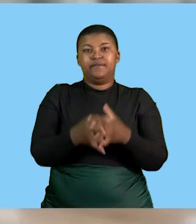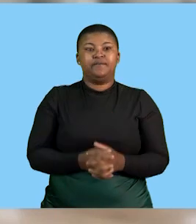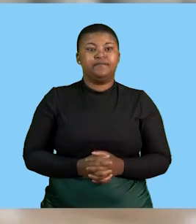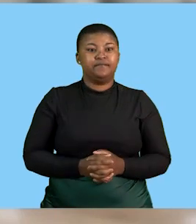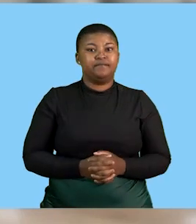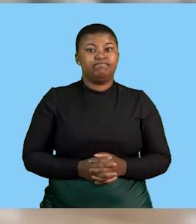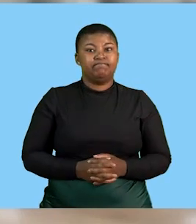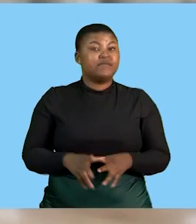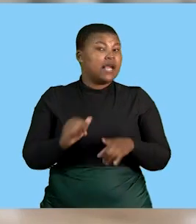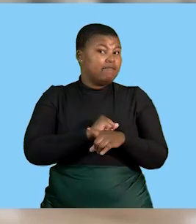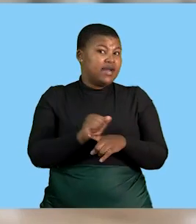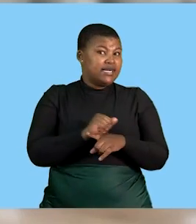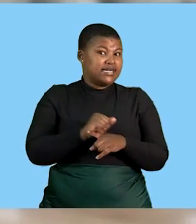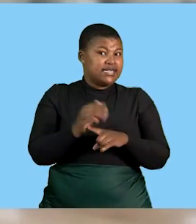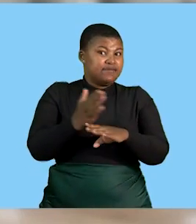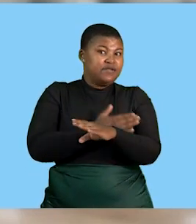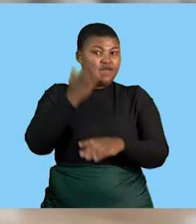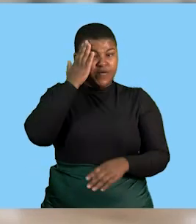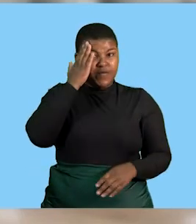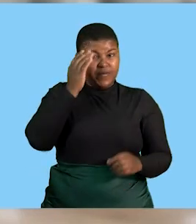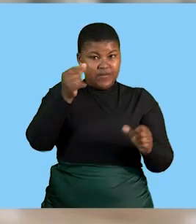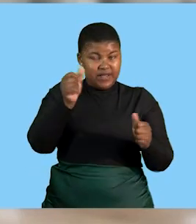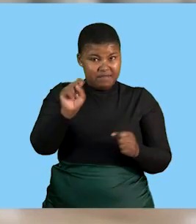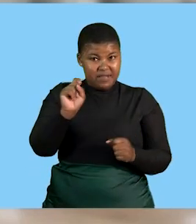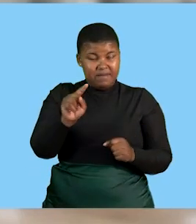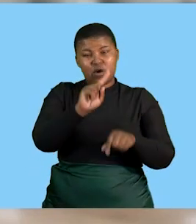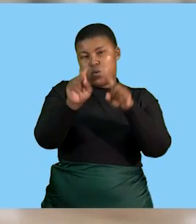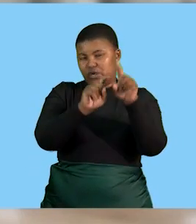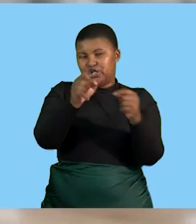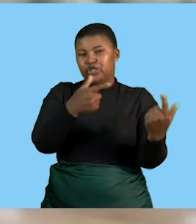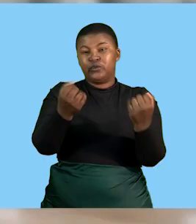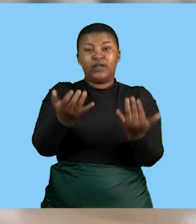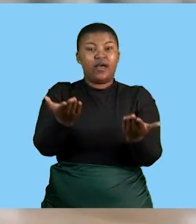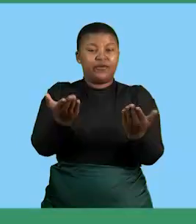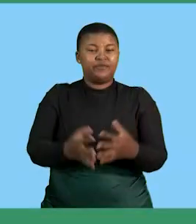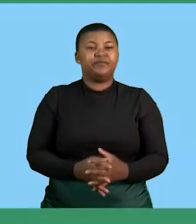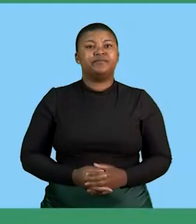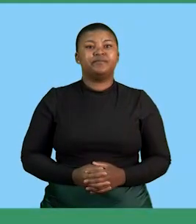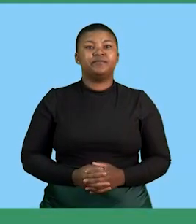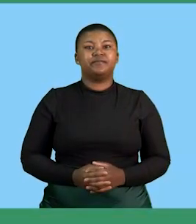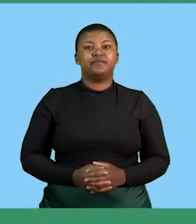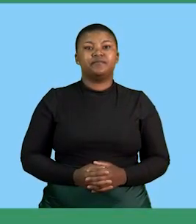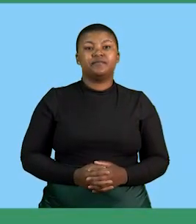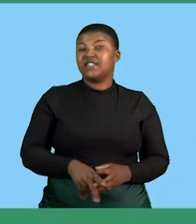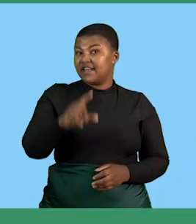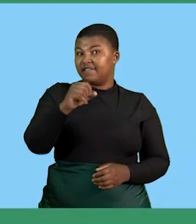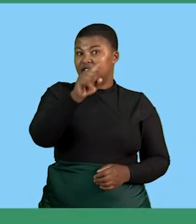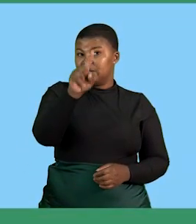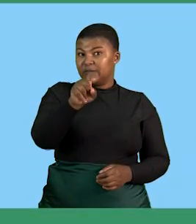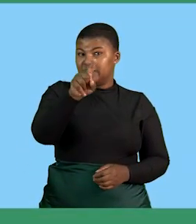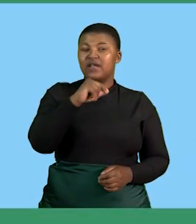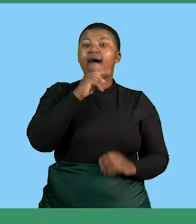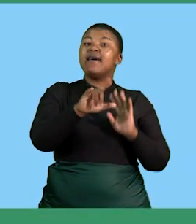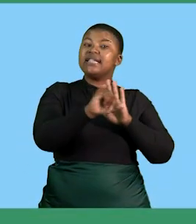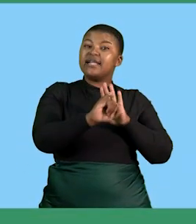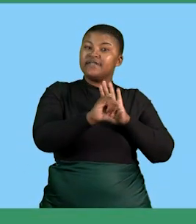have a bit of a practice with our pre-knowledge. We will look at some questions. Okay, so the first question asks, identify